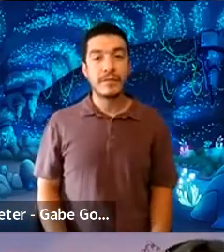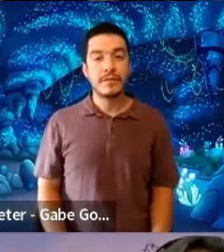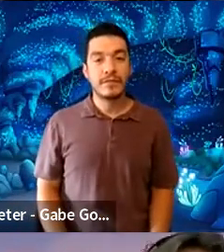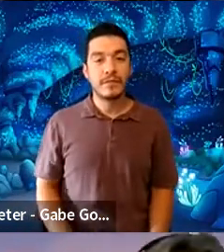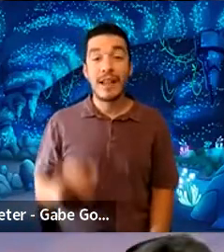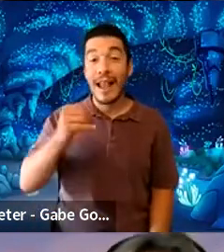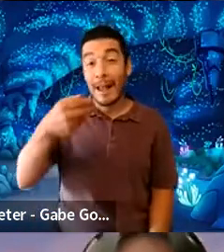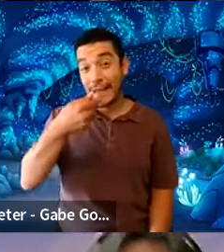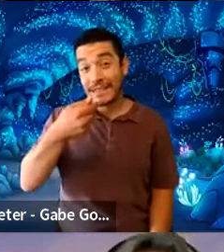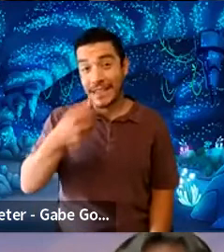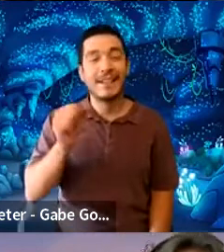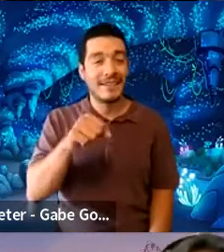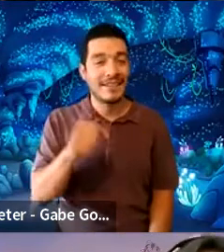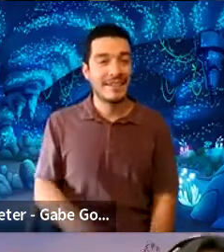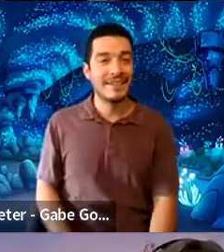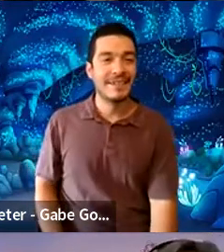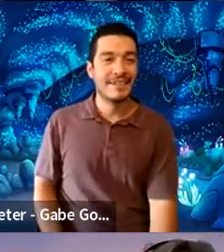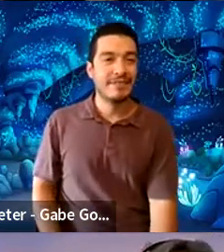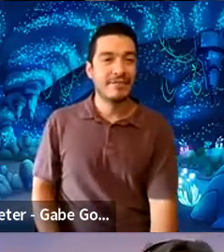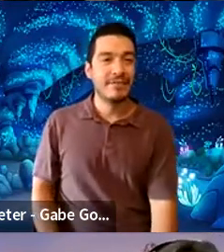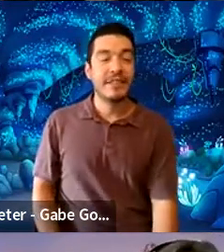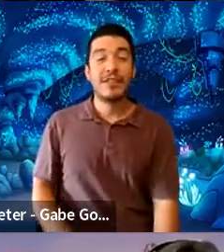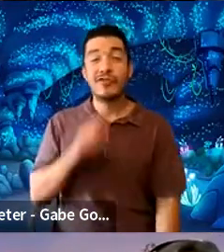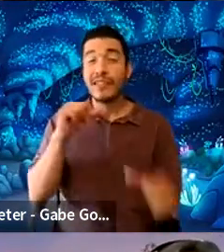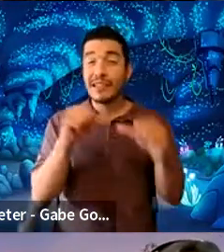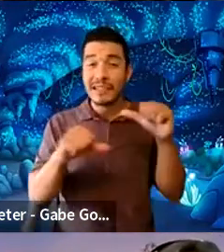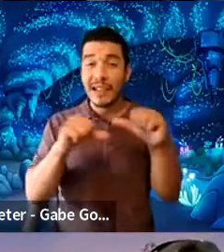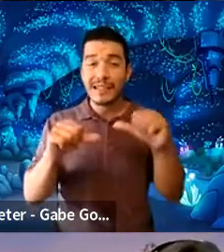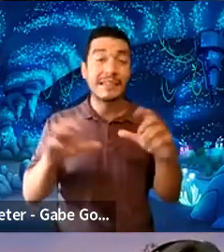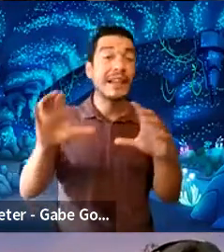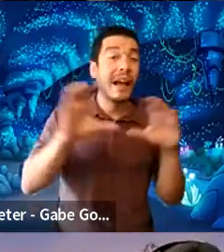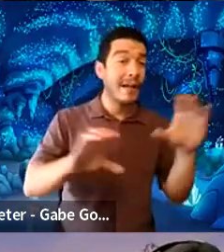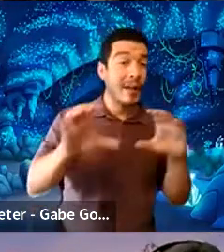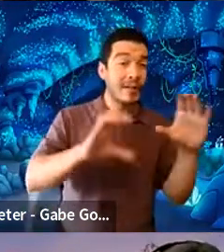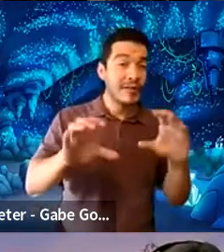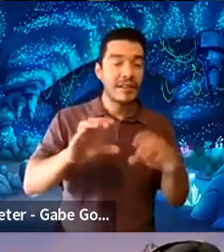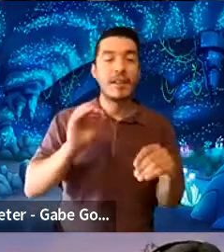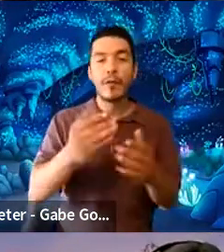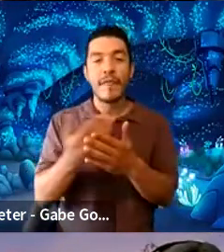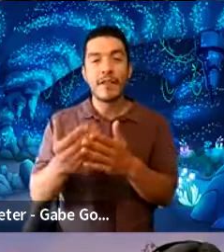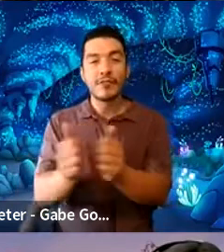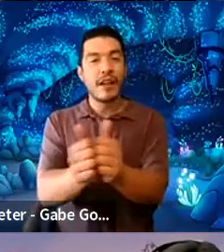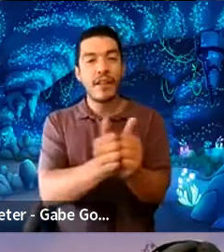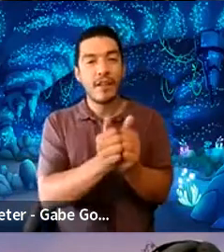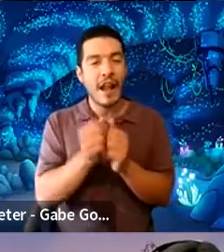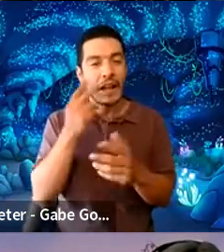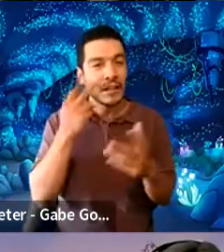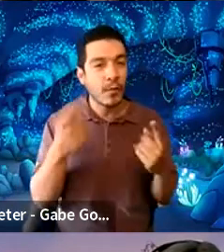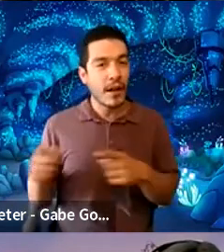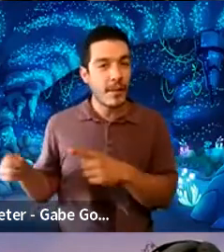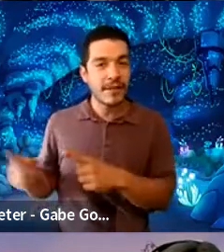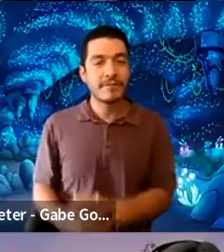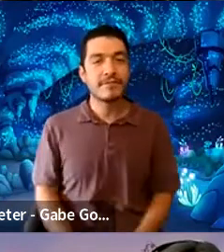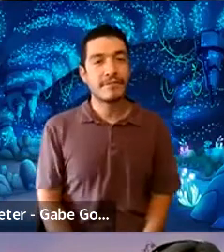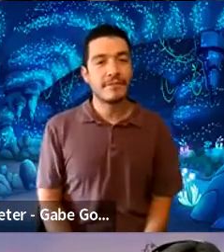Pizza. Yes. It's scientific, it's chemistry, it's putting things together and seeing what comes out.